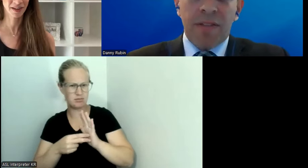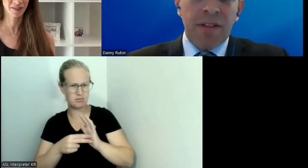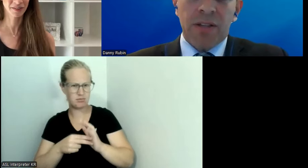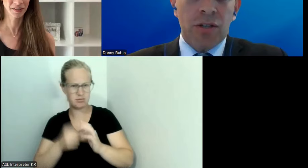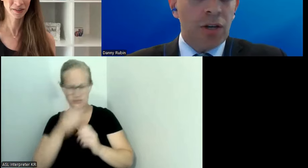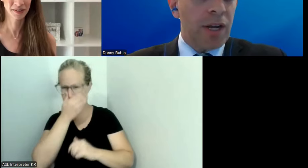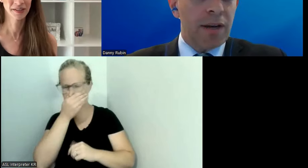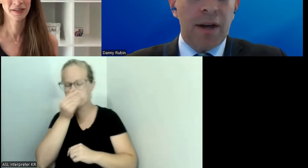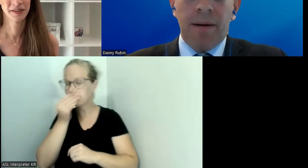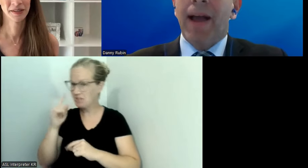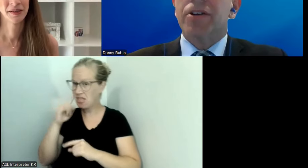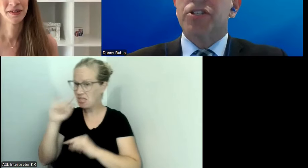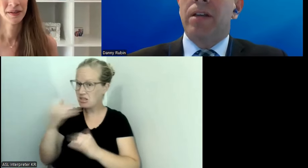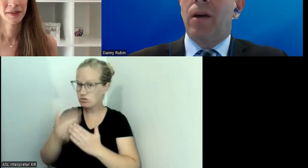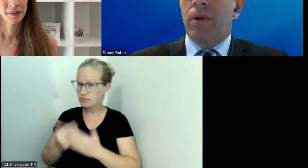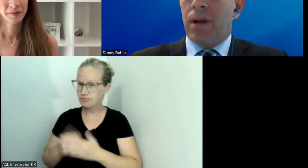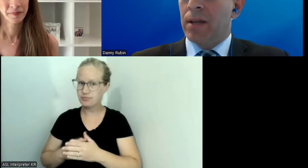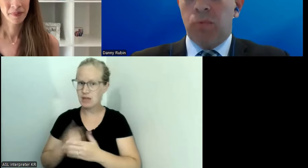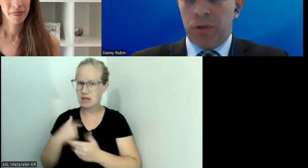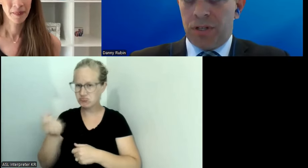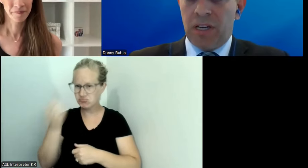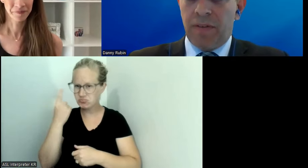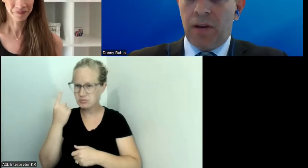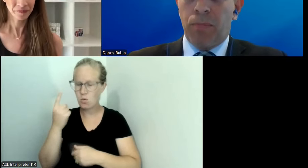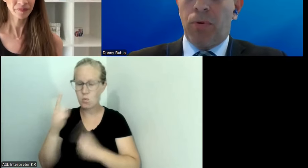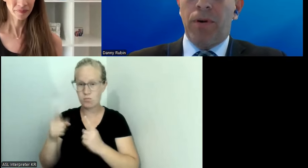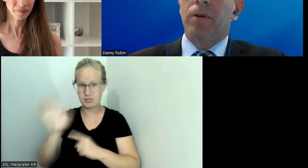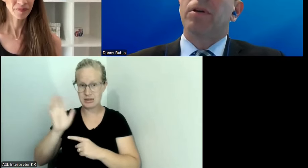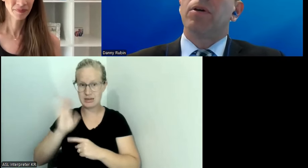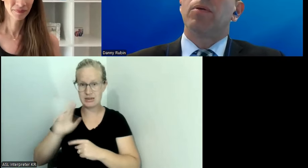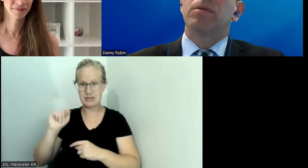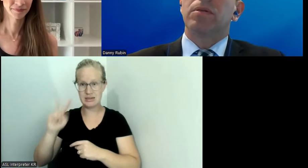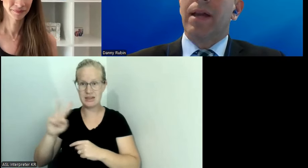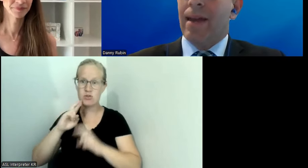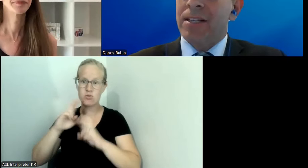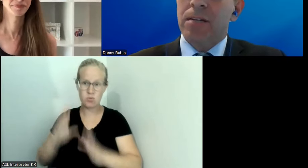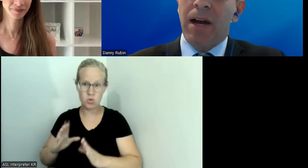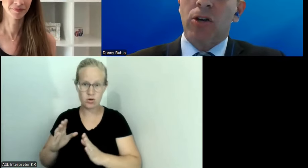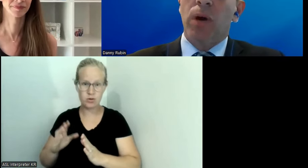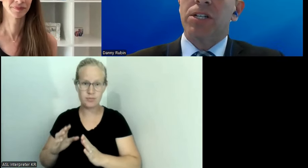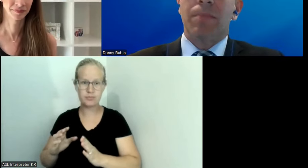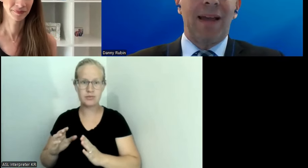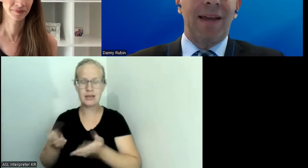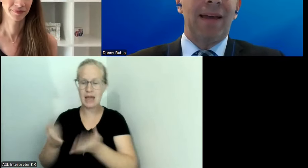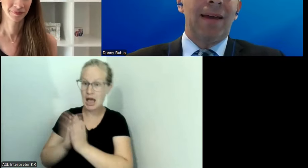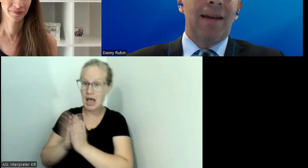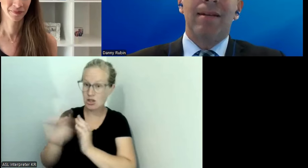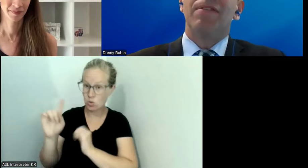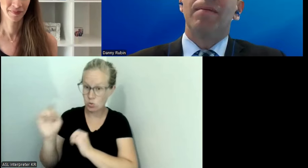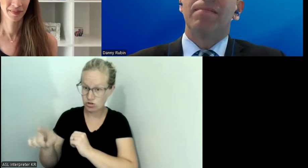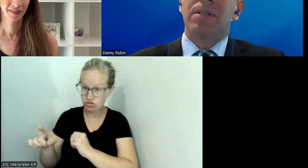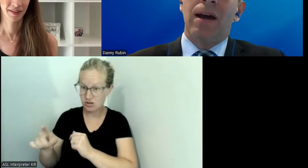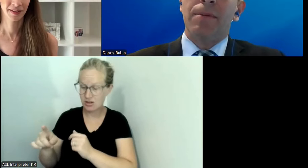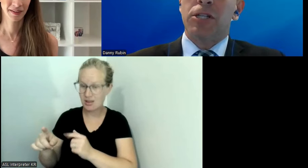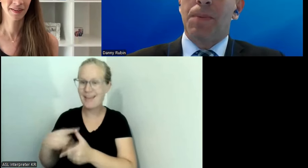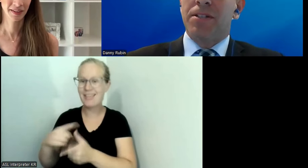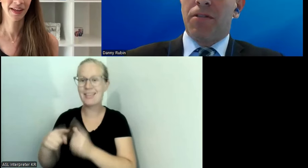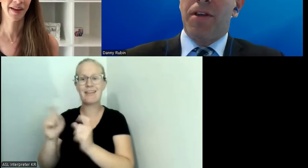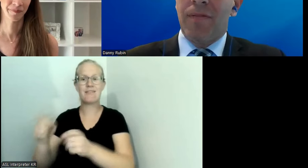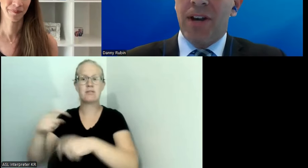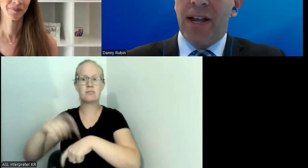No, I think that's good. And, uh, I understand that when I was a TV reporter, you know, like ask somebody the question, but like give them